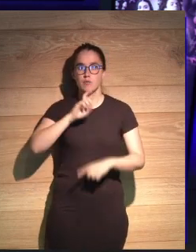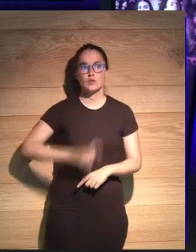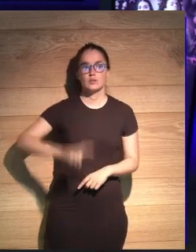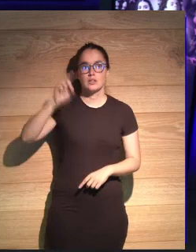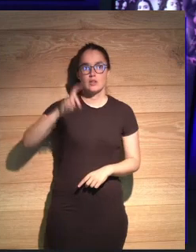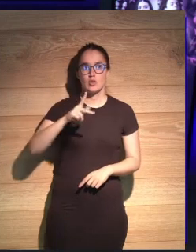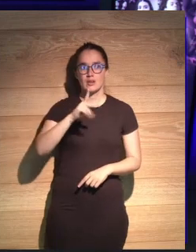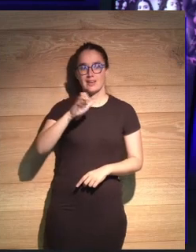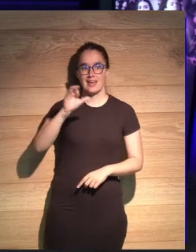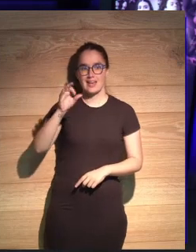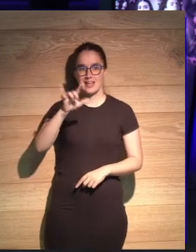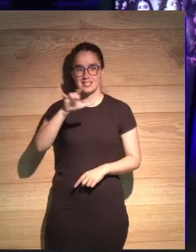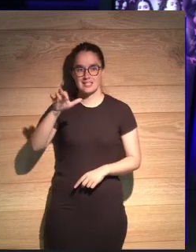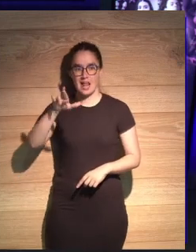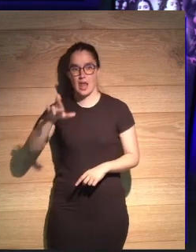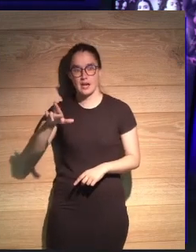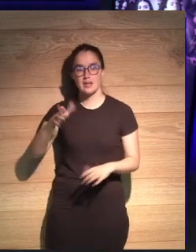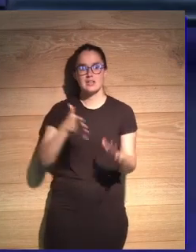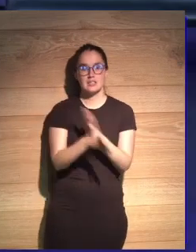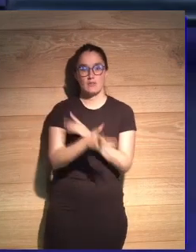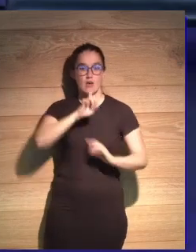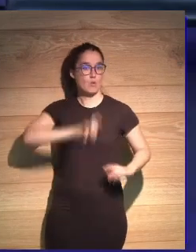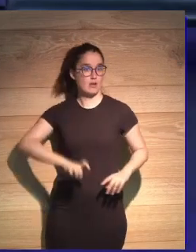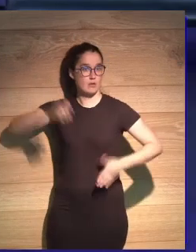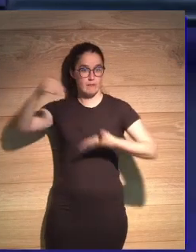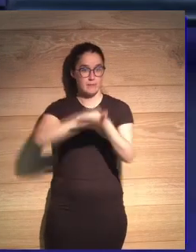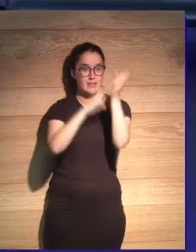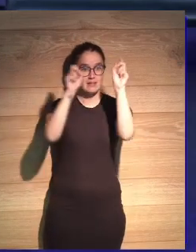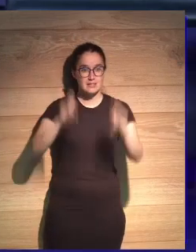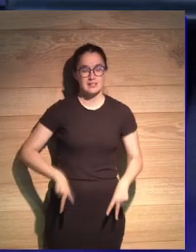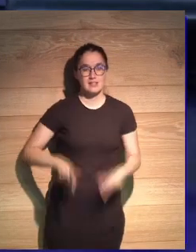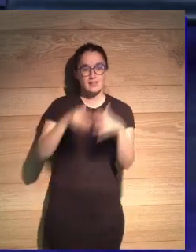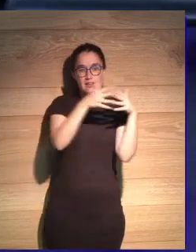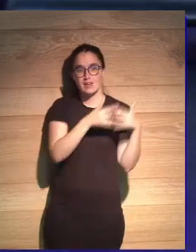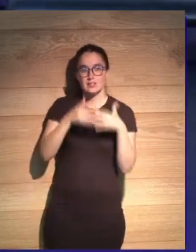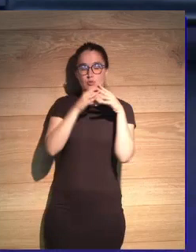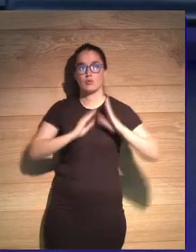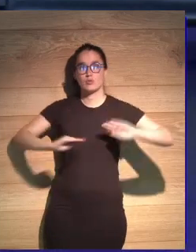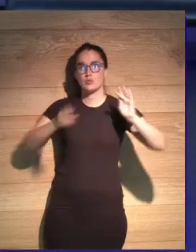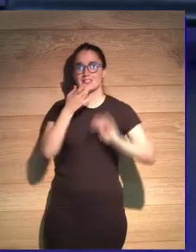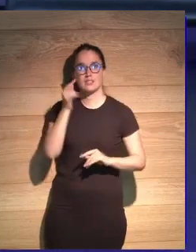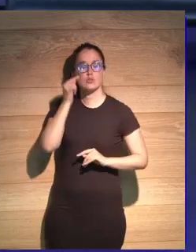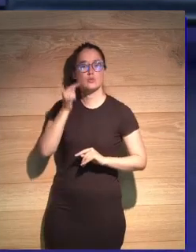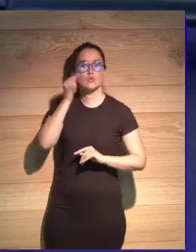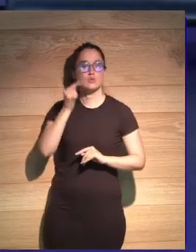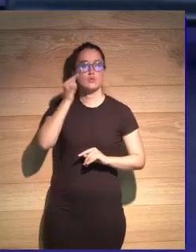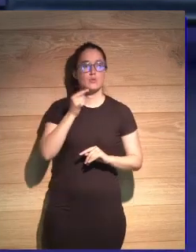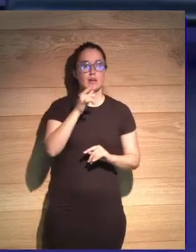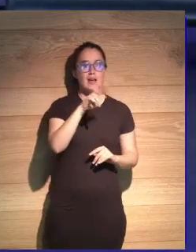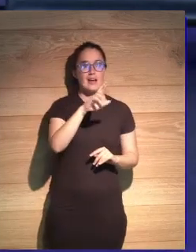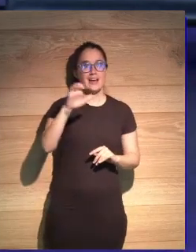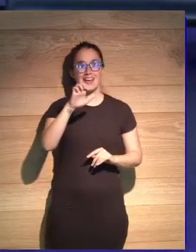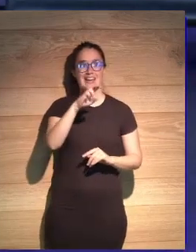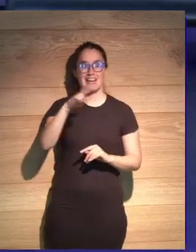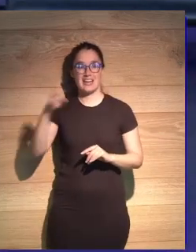been validated by patients. The Kessler Foundation is a non-profit foundation from the US.